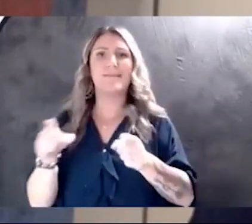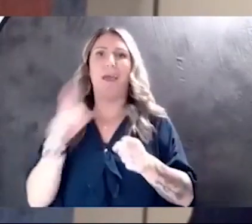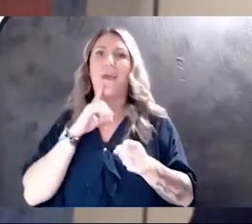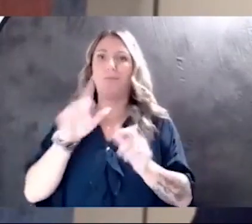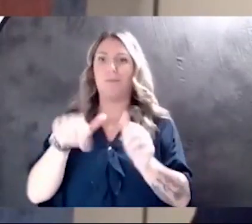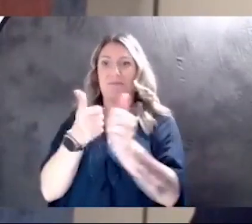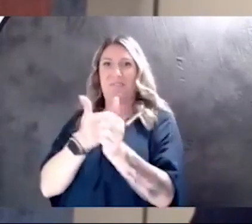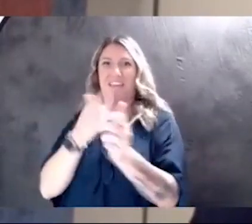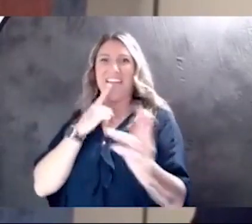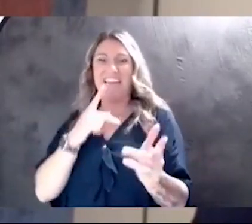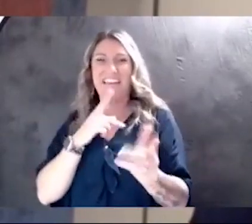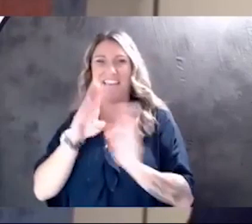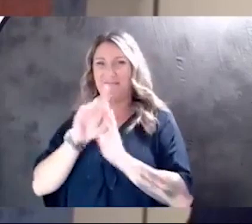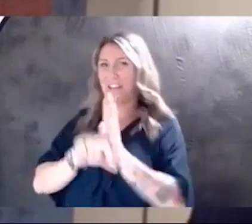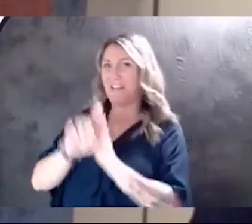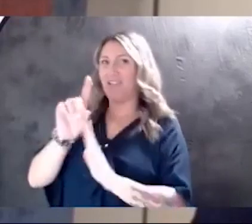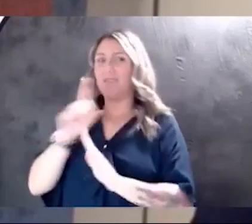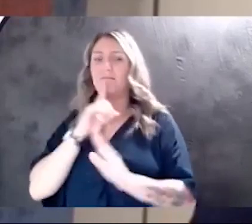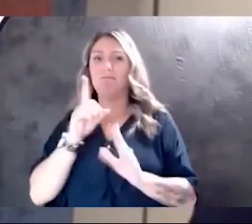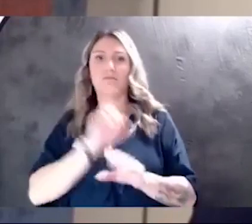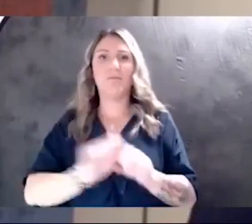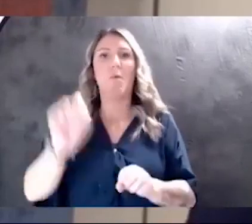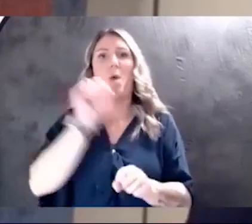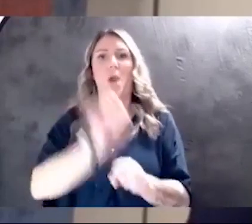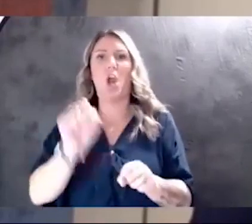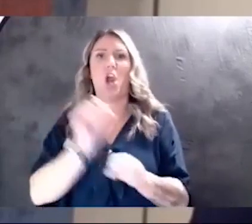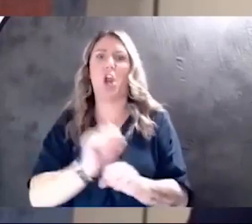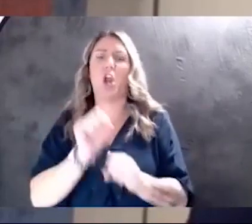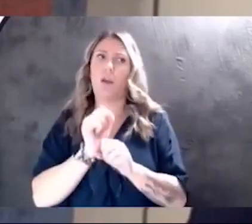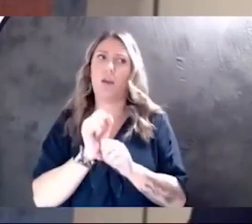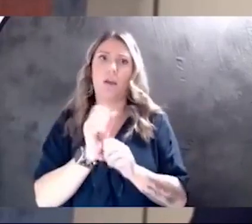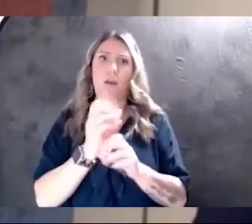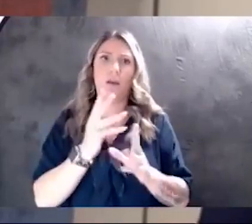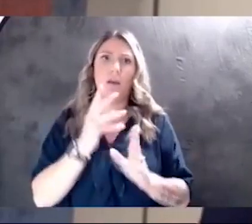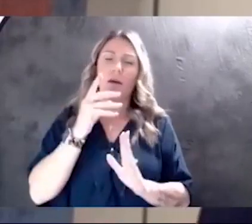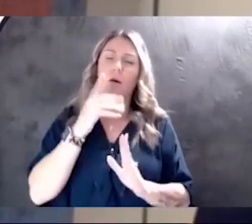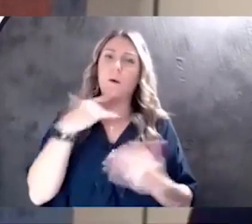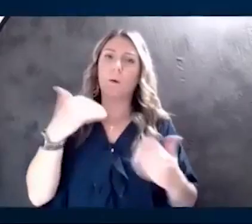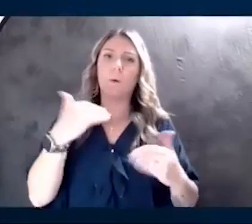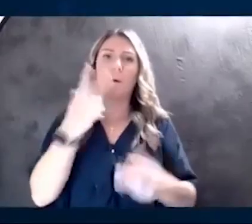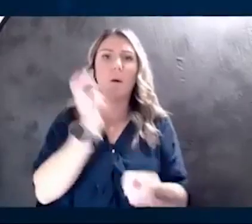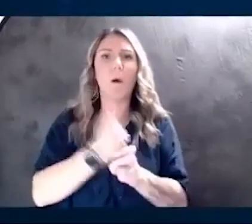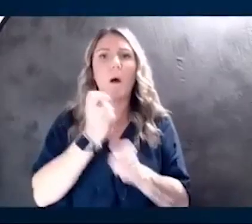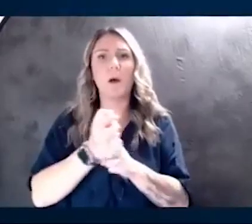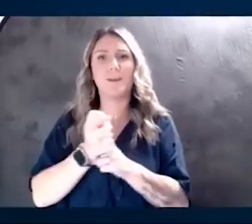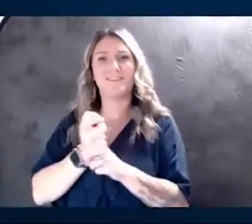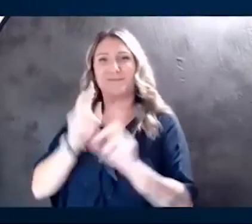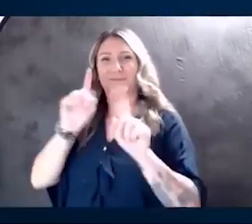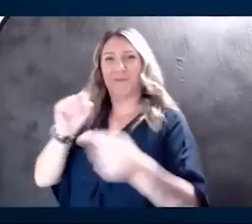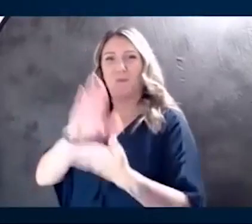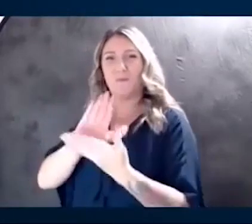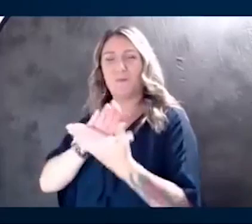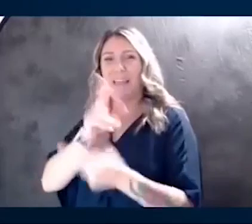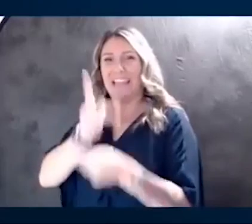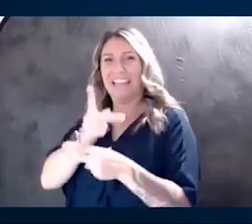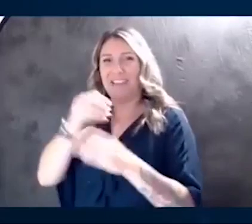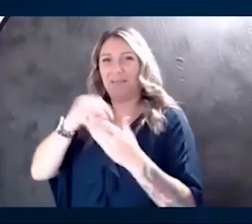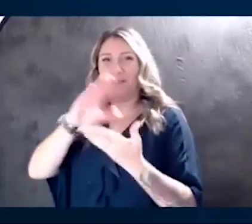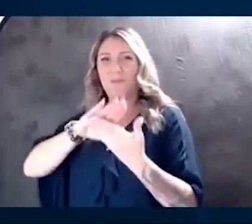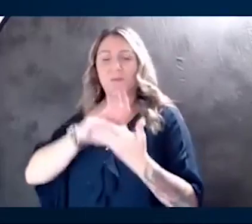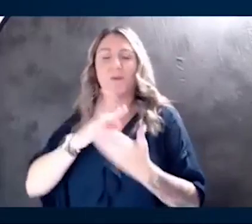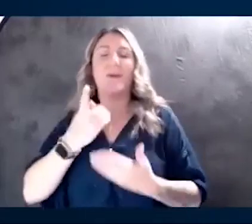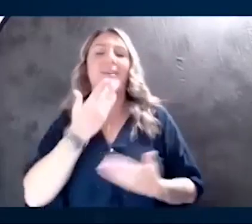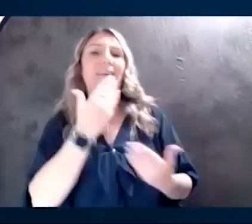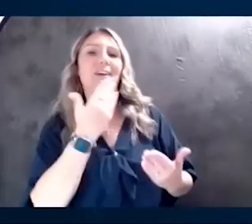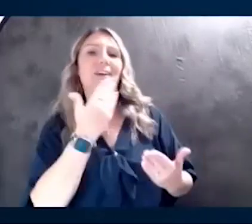of people working really hard to get our kids in school and keep them there. Thank you so much for coming on. We appreciate it. We would love